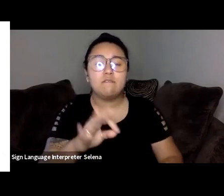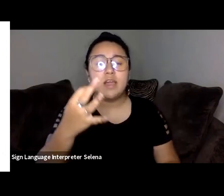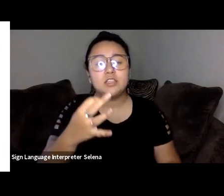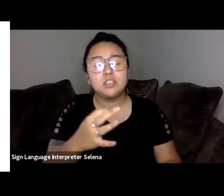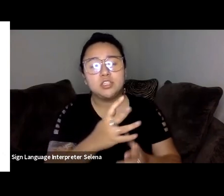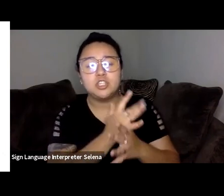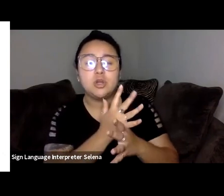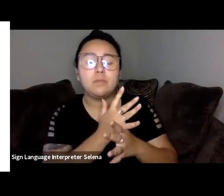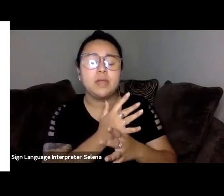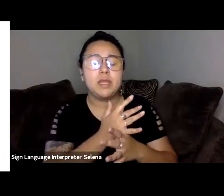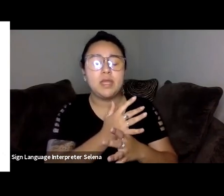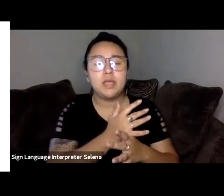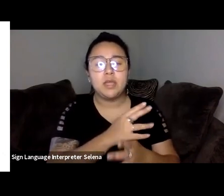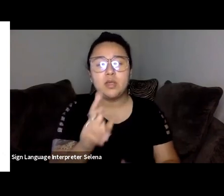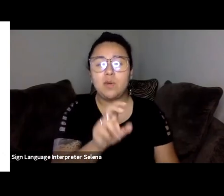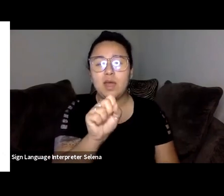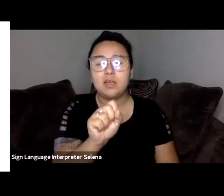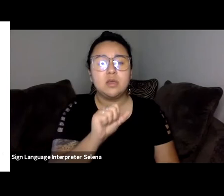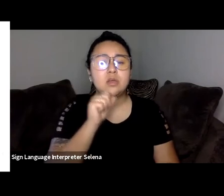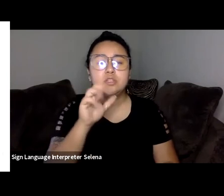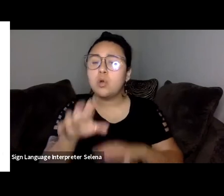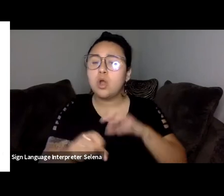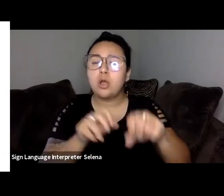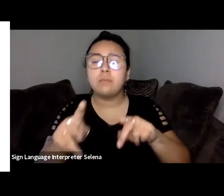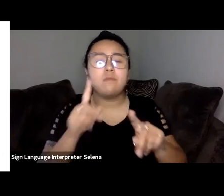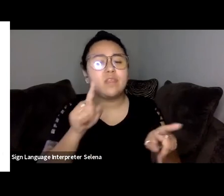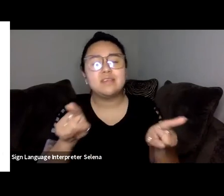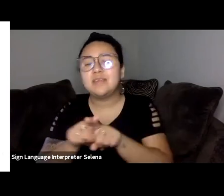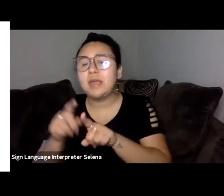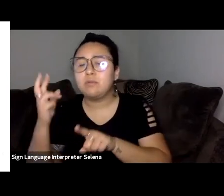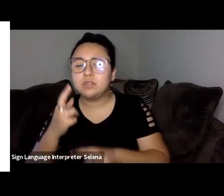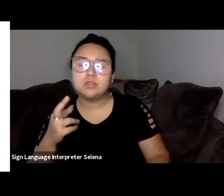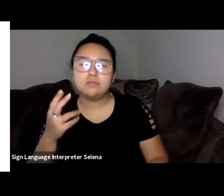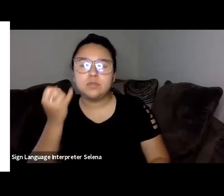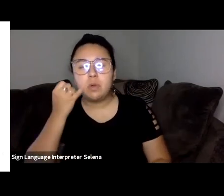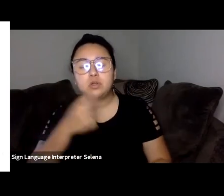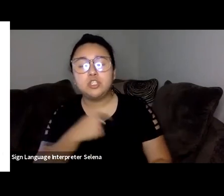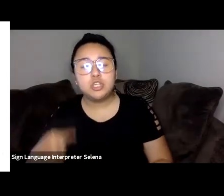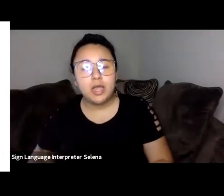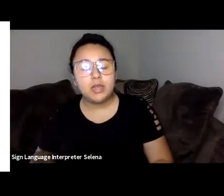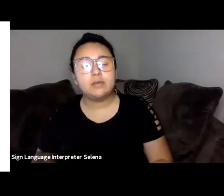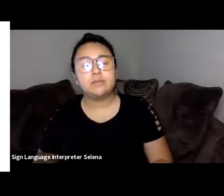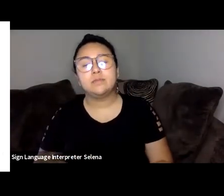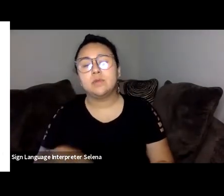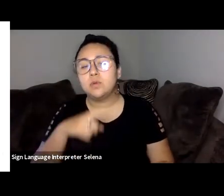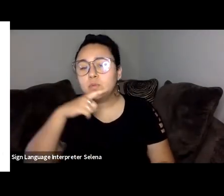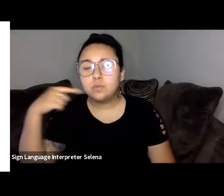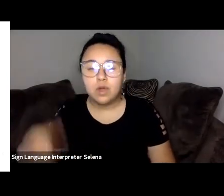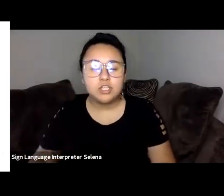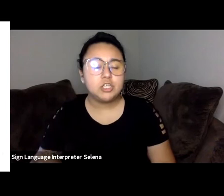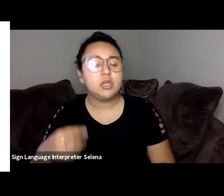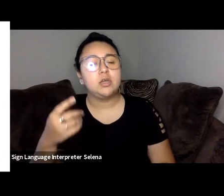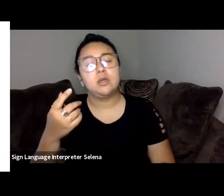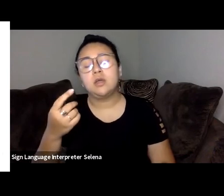for the same reasons as like China would, or conquer for the same reasons that the Soviet Union or Russia might, or conquer for the